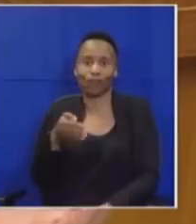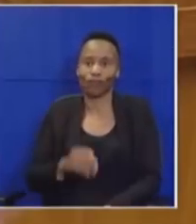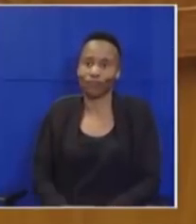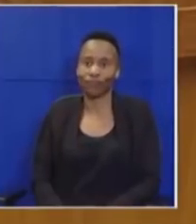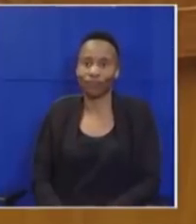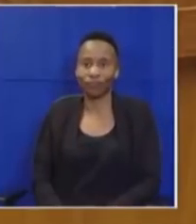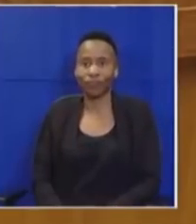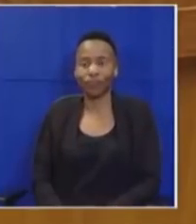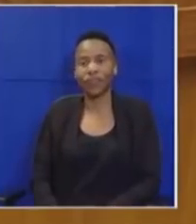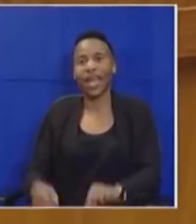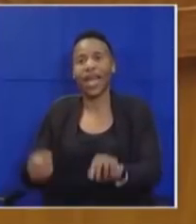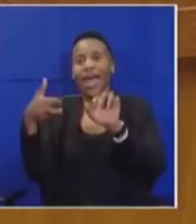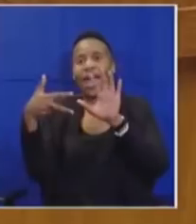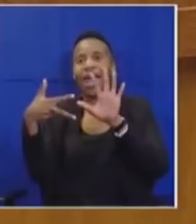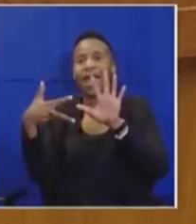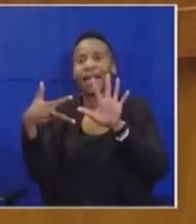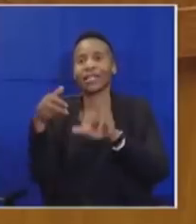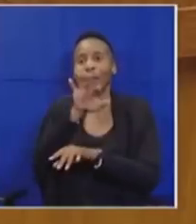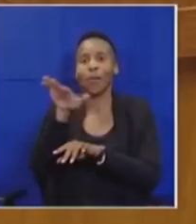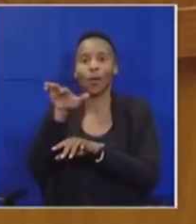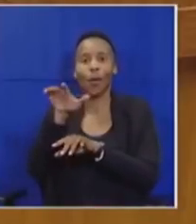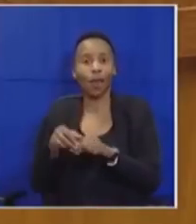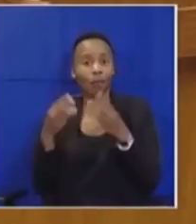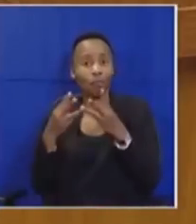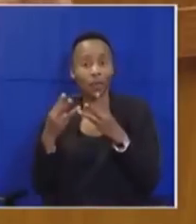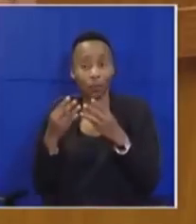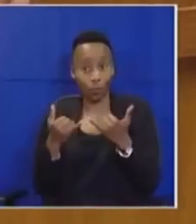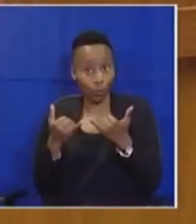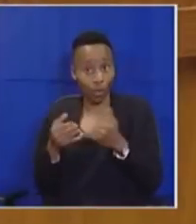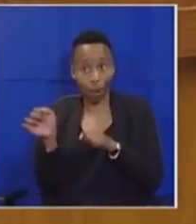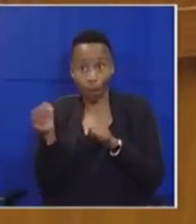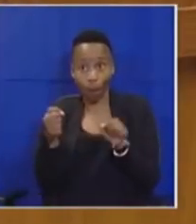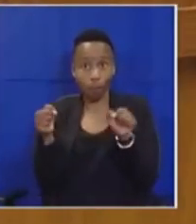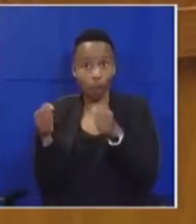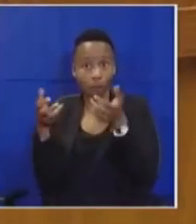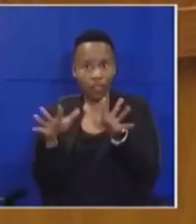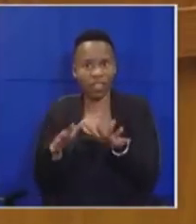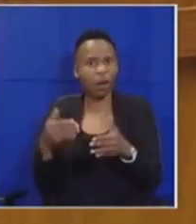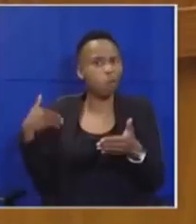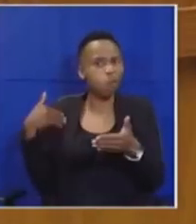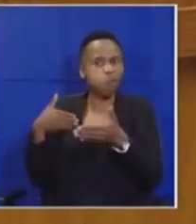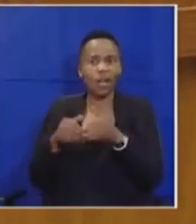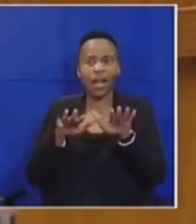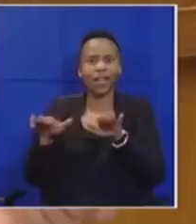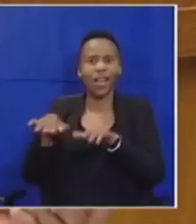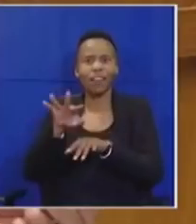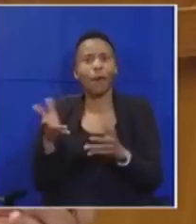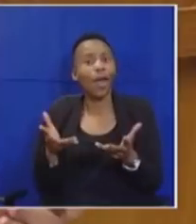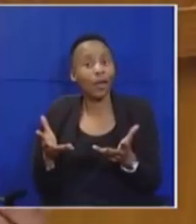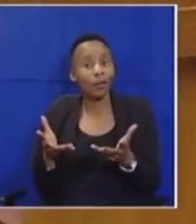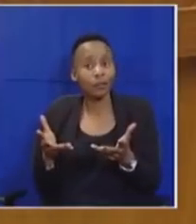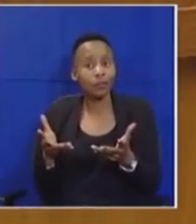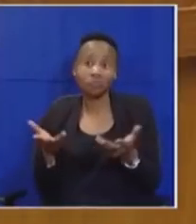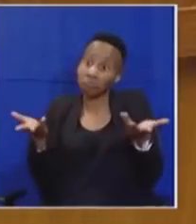8 million people who today have been employed since 1994 be? They would be